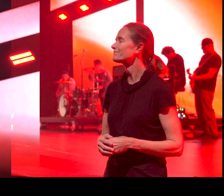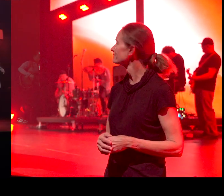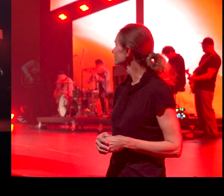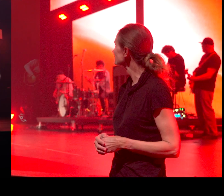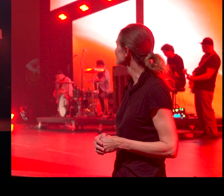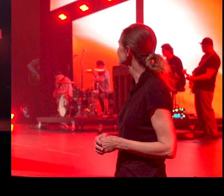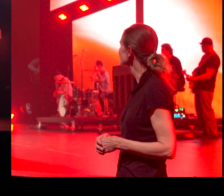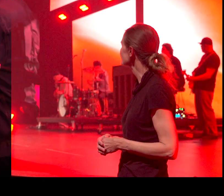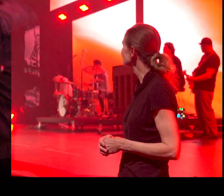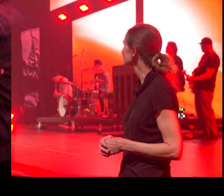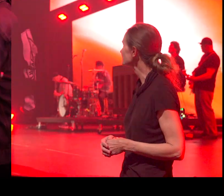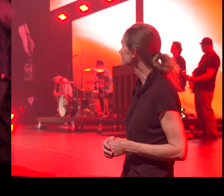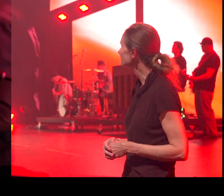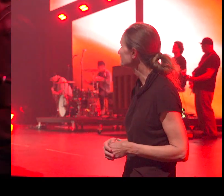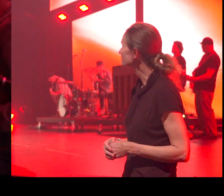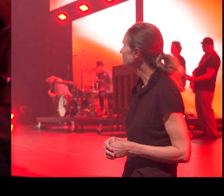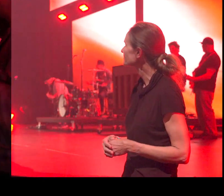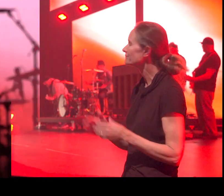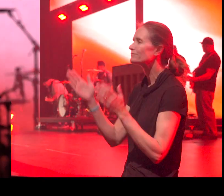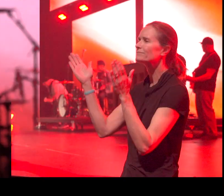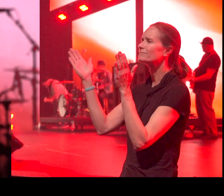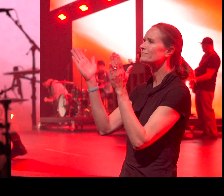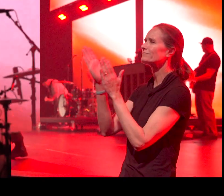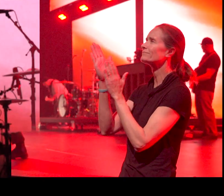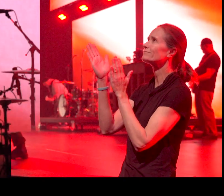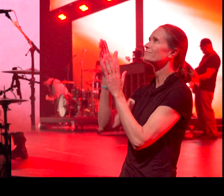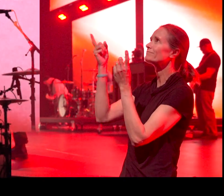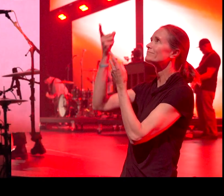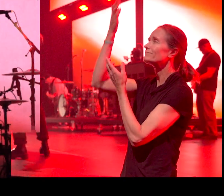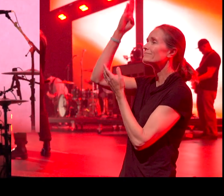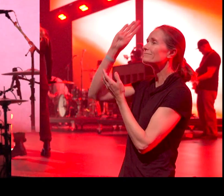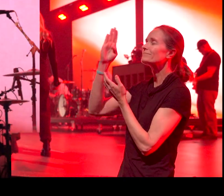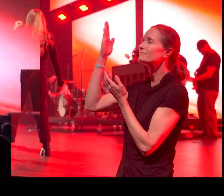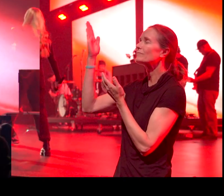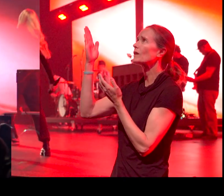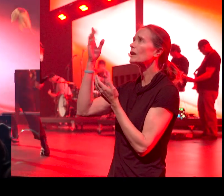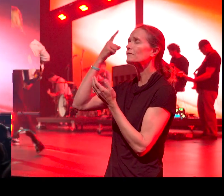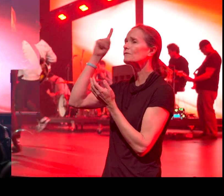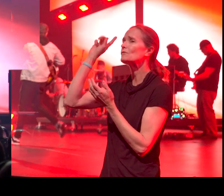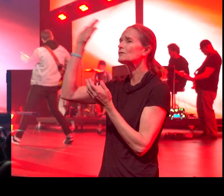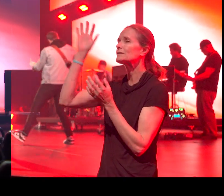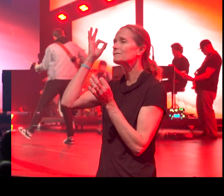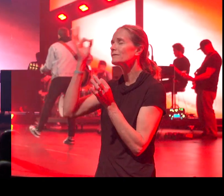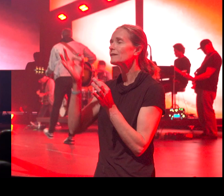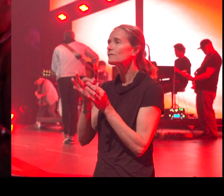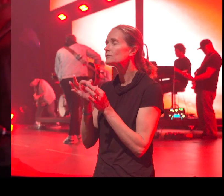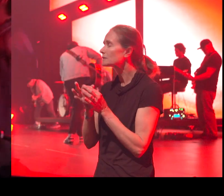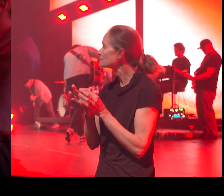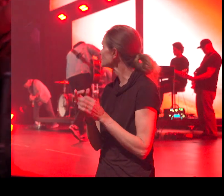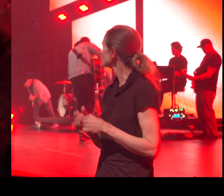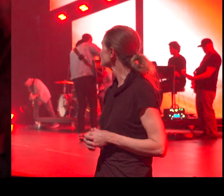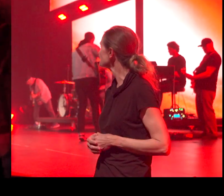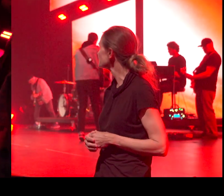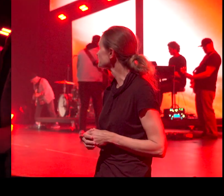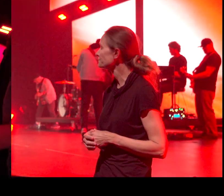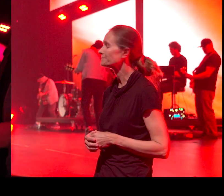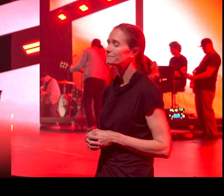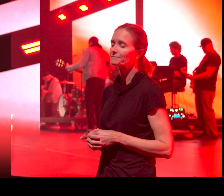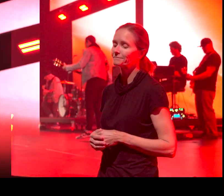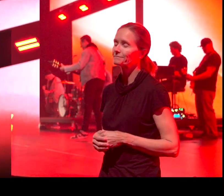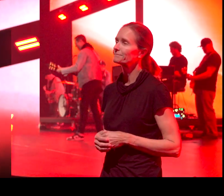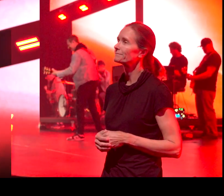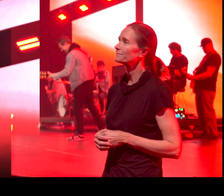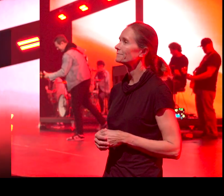singing our praise to our God for his faithfulness and his goodness in our lives. Come on.